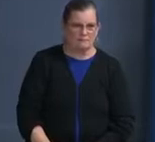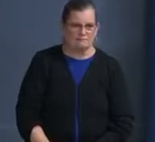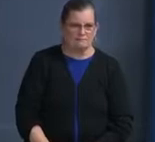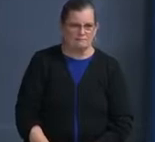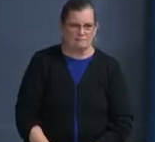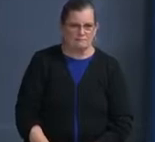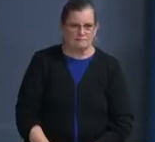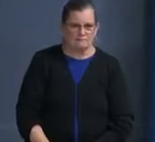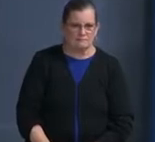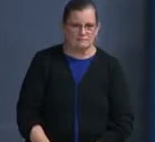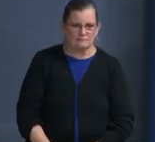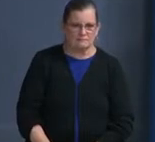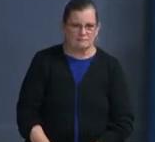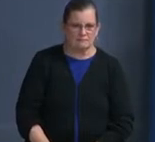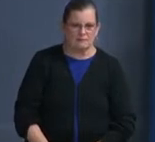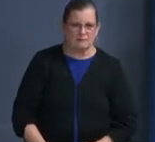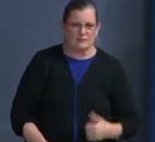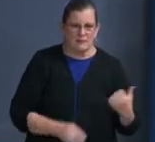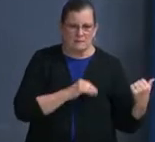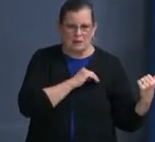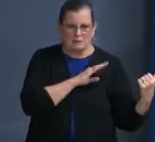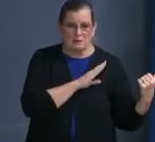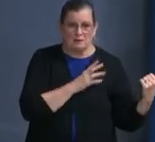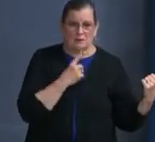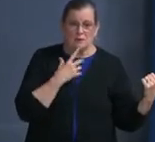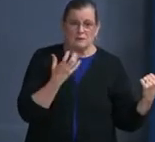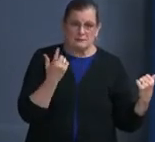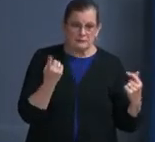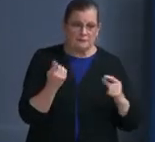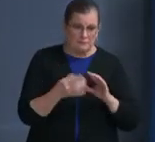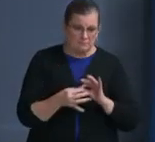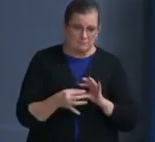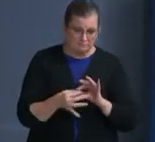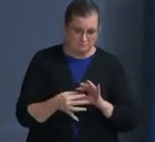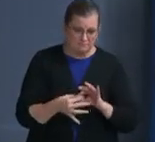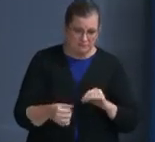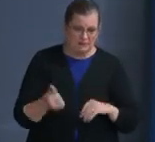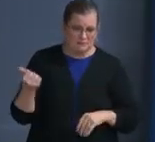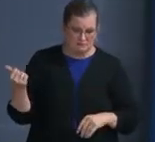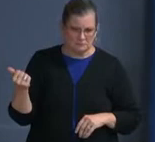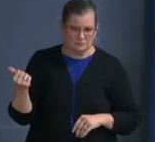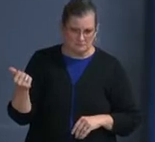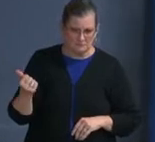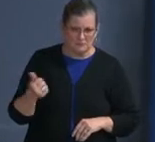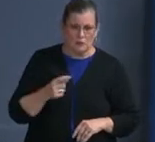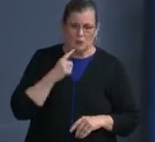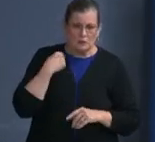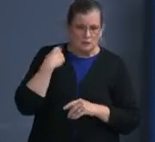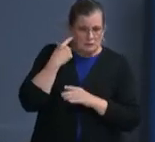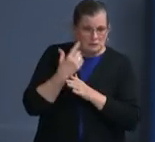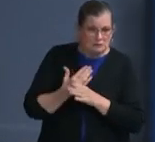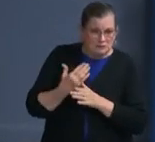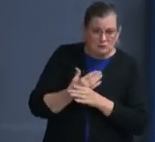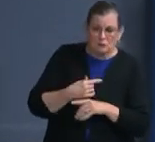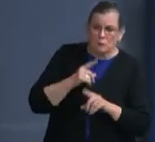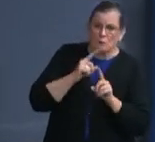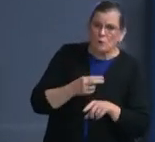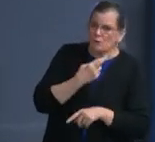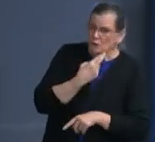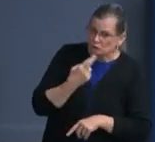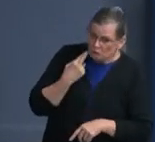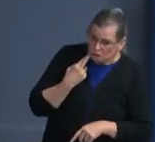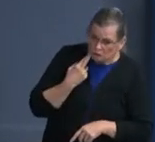And I just want to say something else. It happens to be one of my pet peeves, but we report restaurant and bar